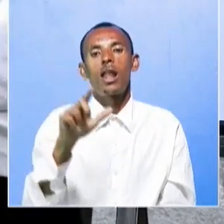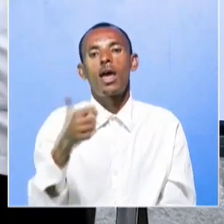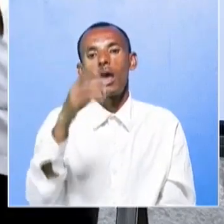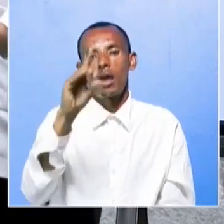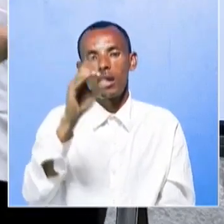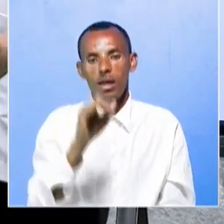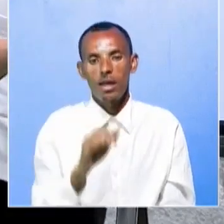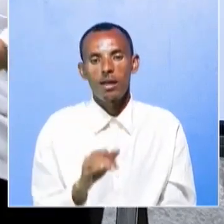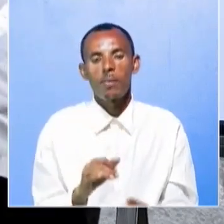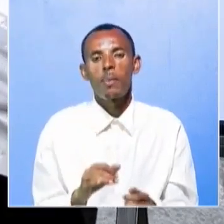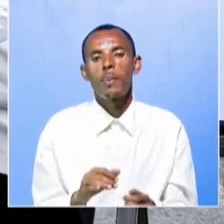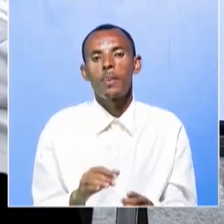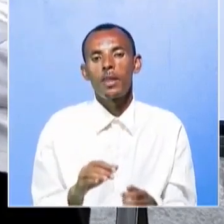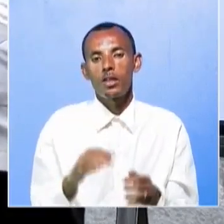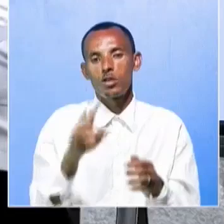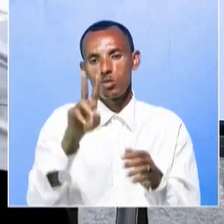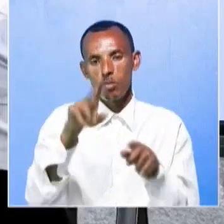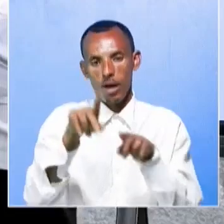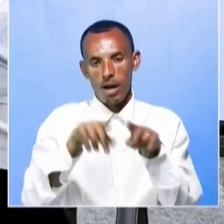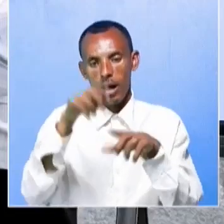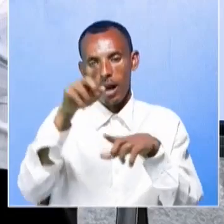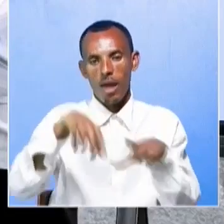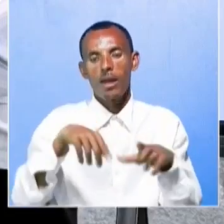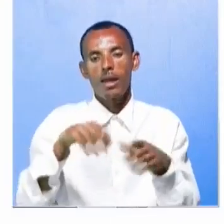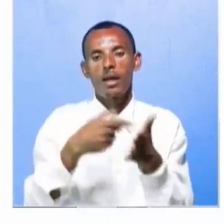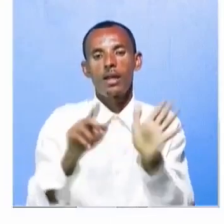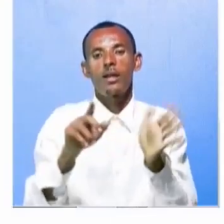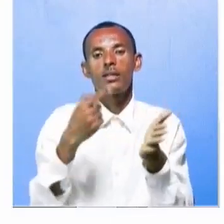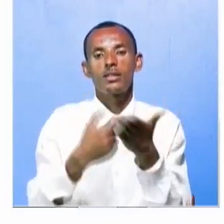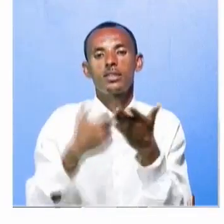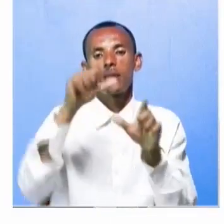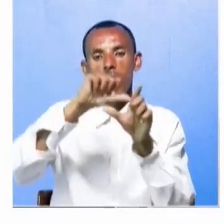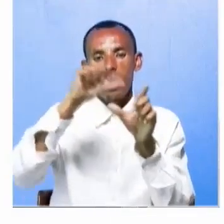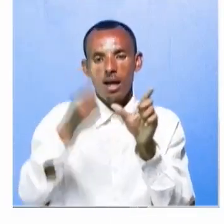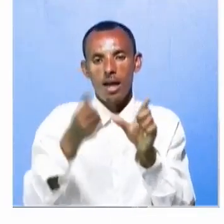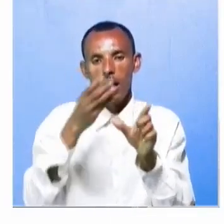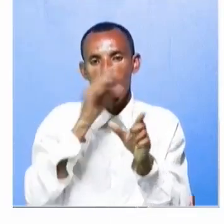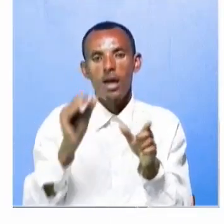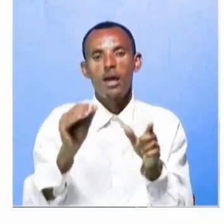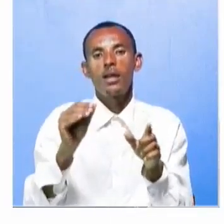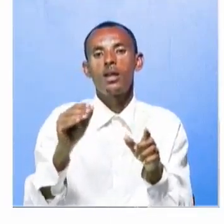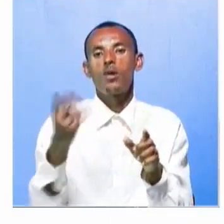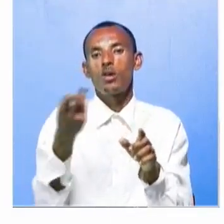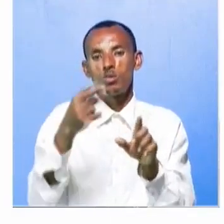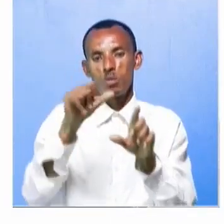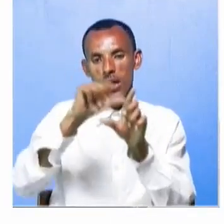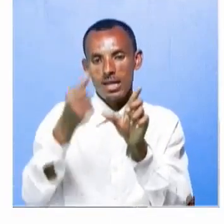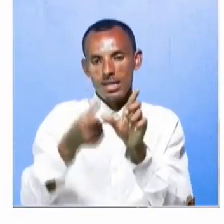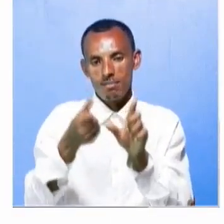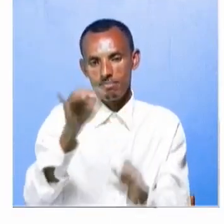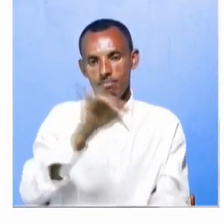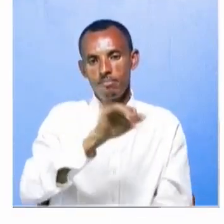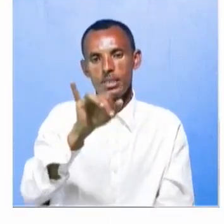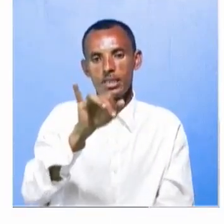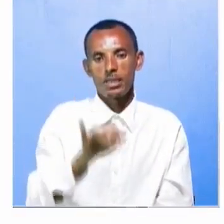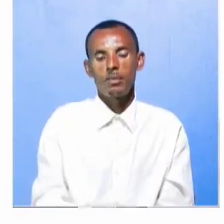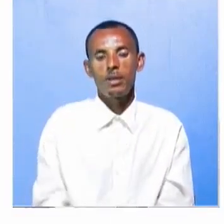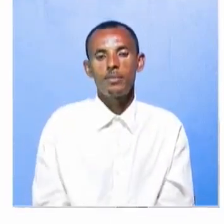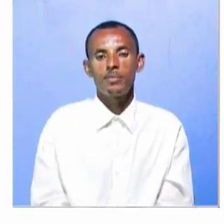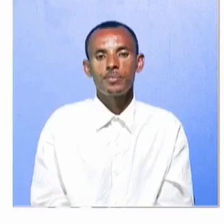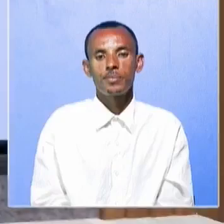parallel lines, clearly this angle and this angle will be the same,